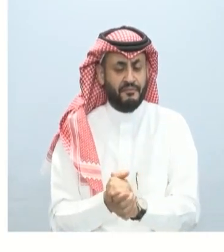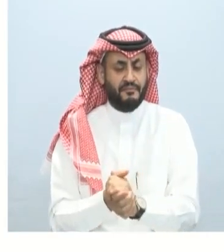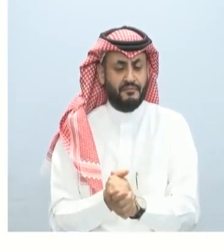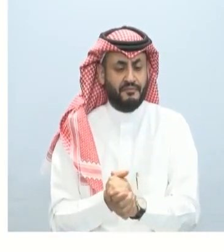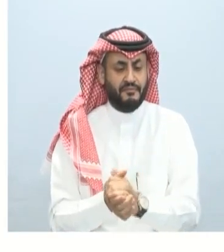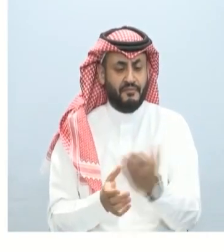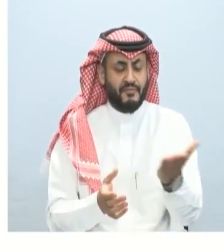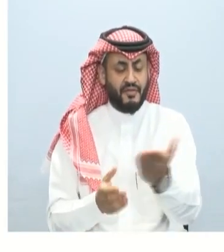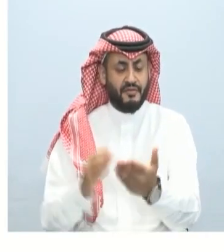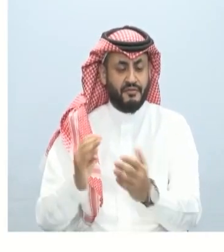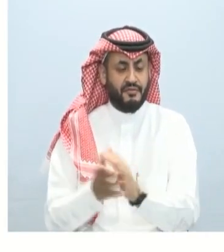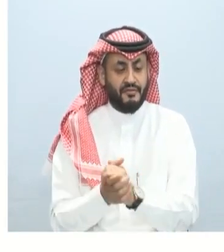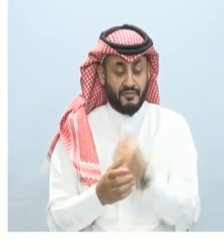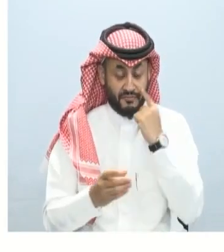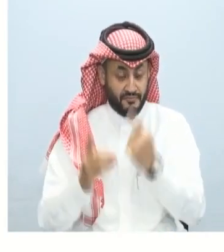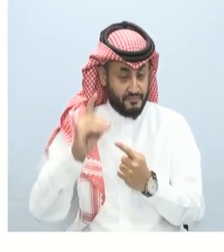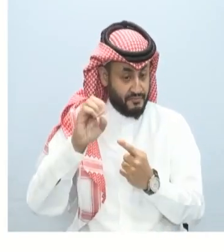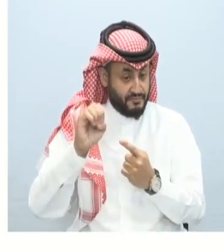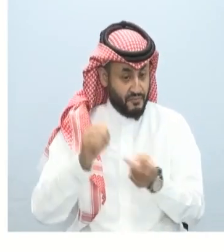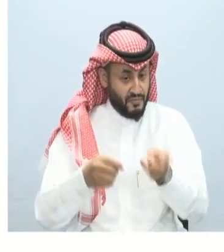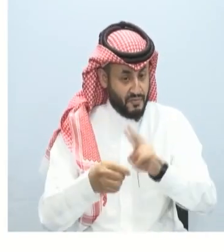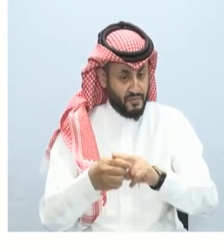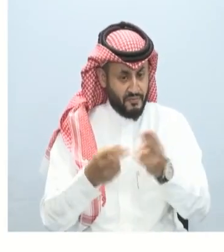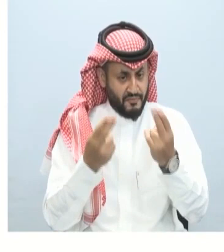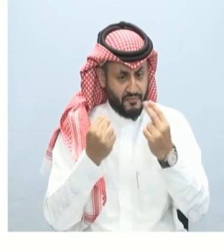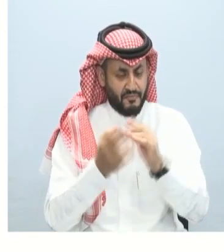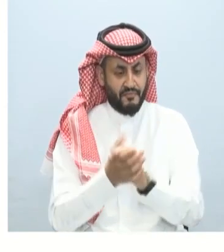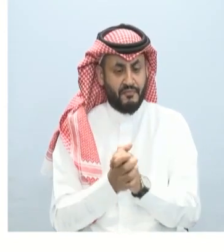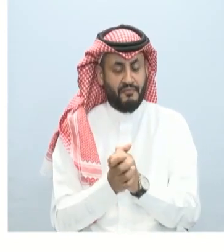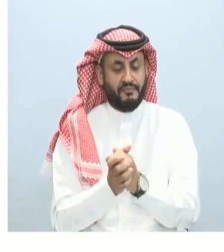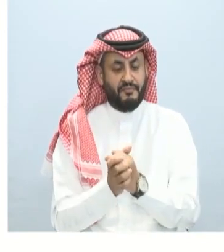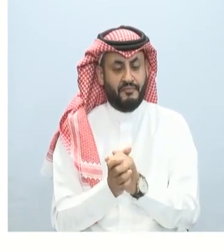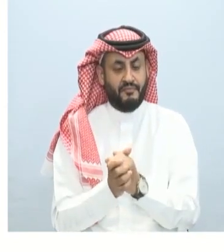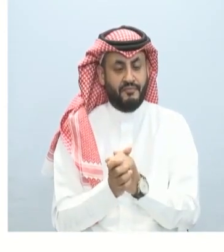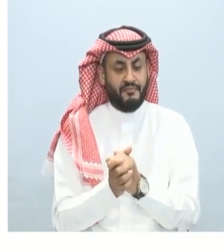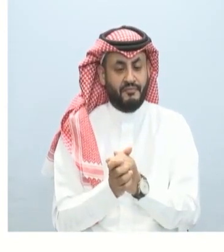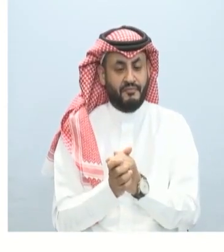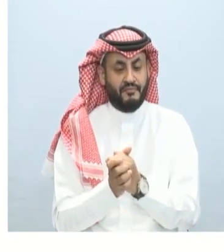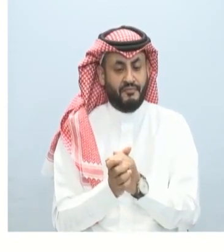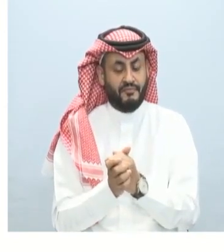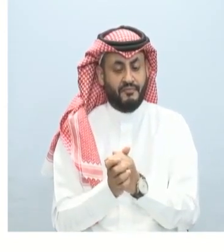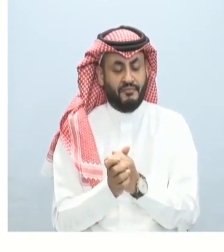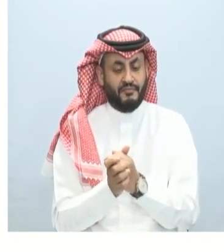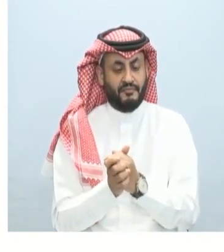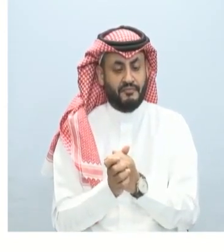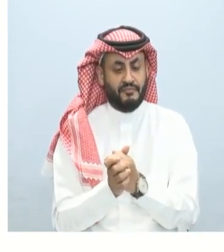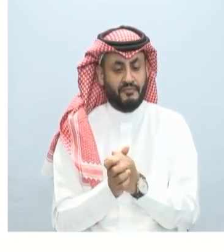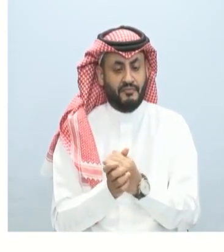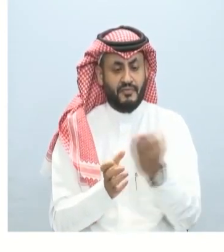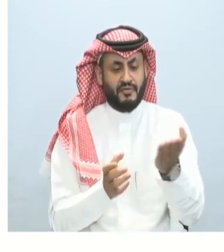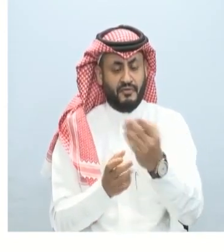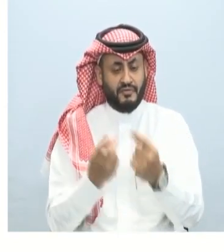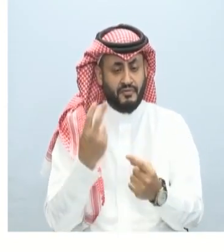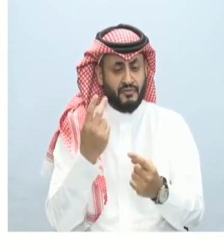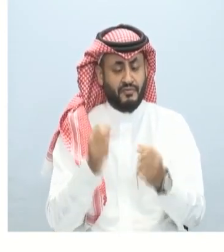can apply by saying, I do think that global warming will have slowed down. You can see that I have also both structures